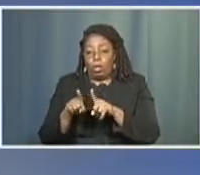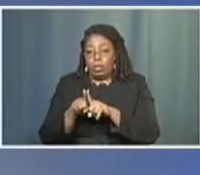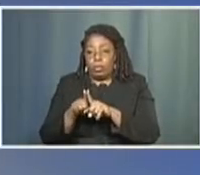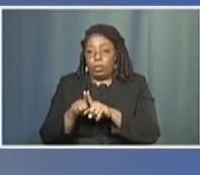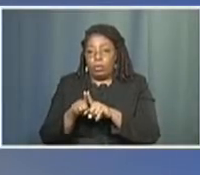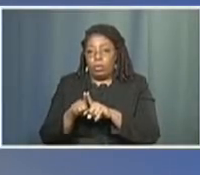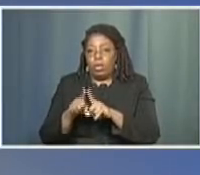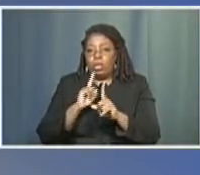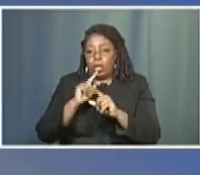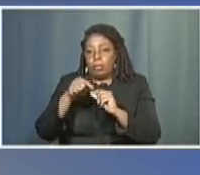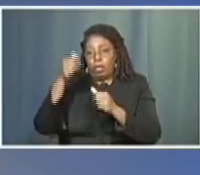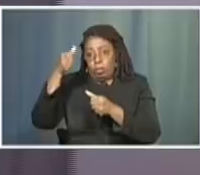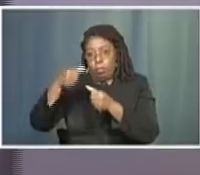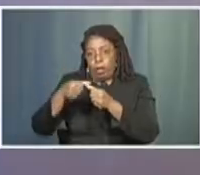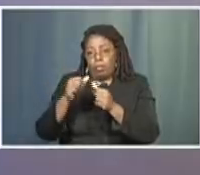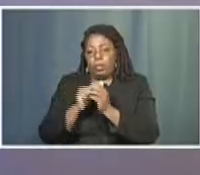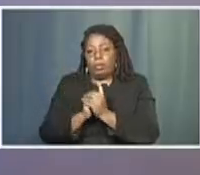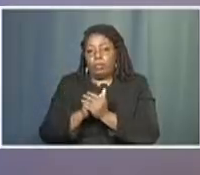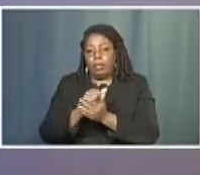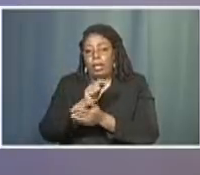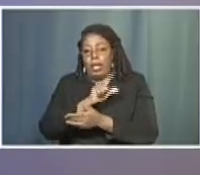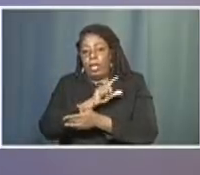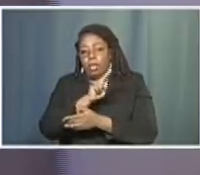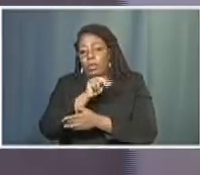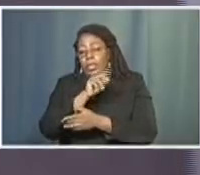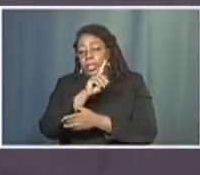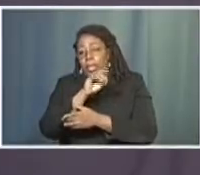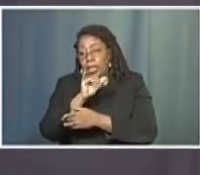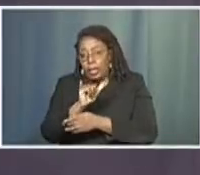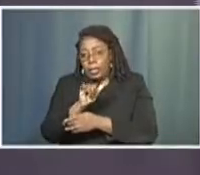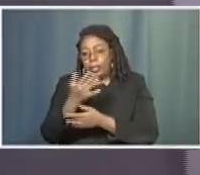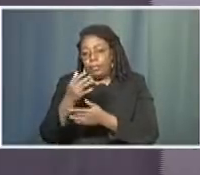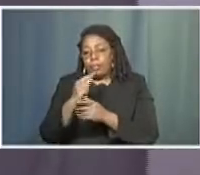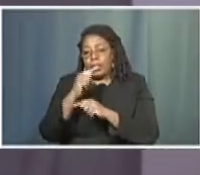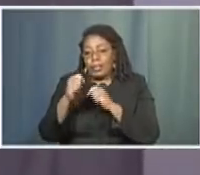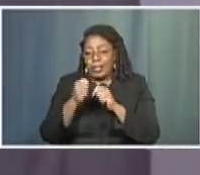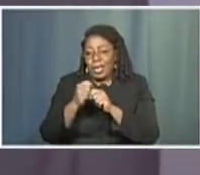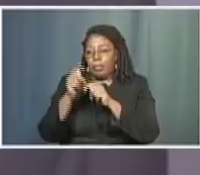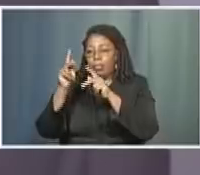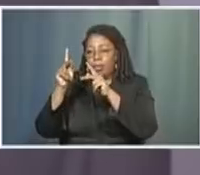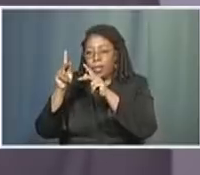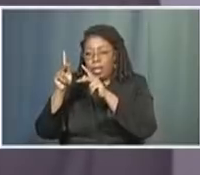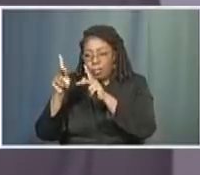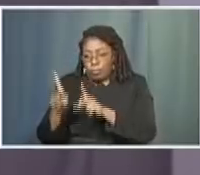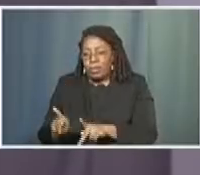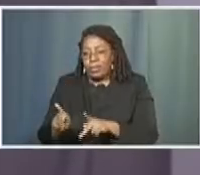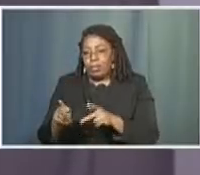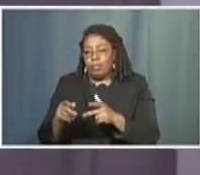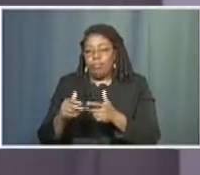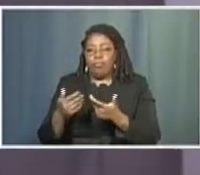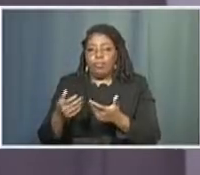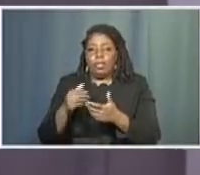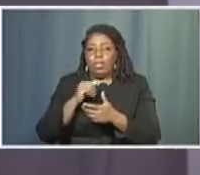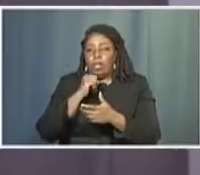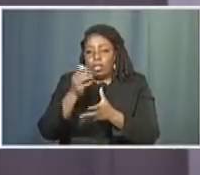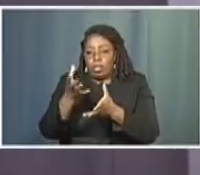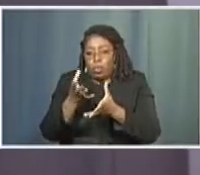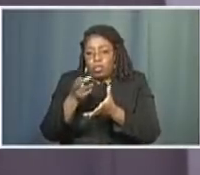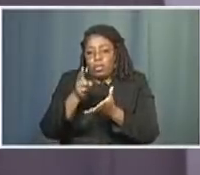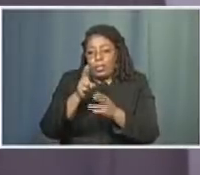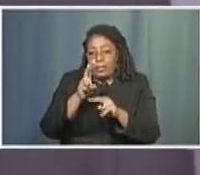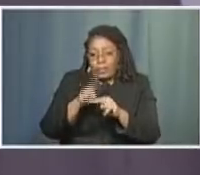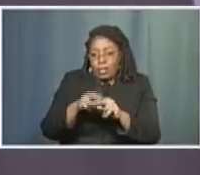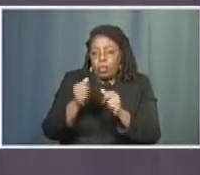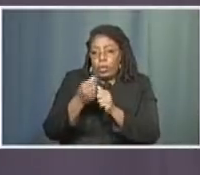fond memories. Lundy was the type of person, he not just want you to sail with him,